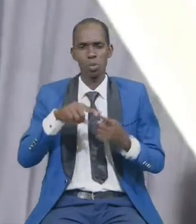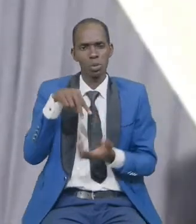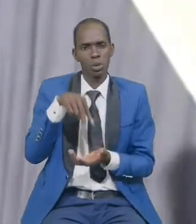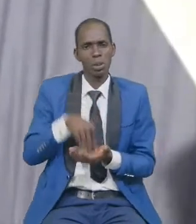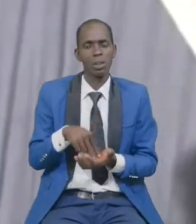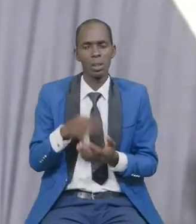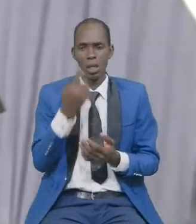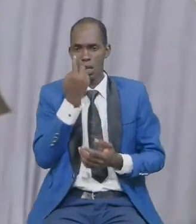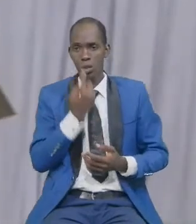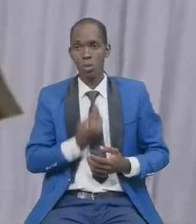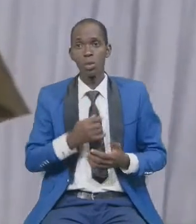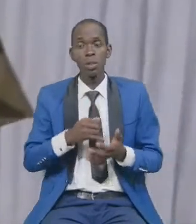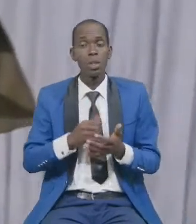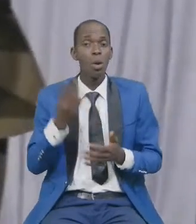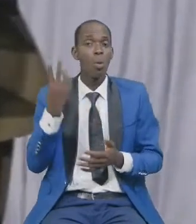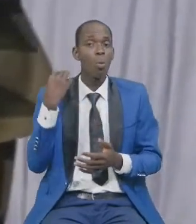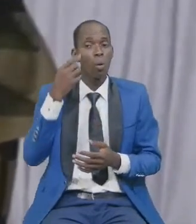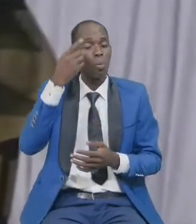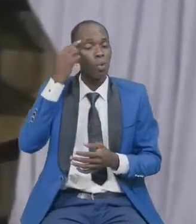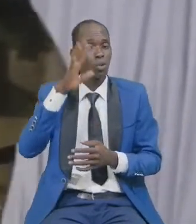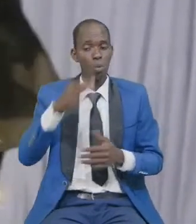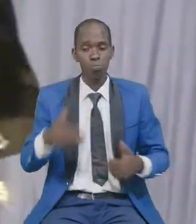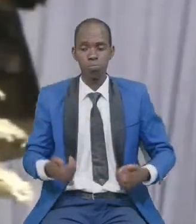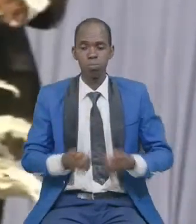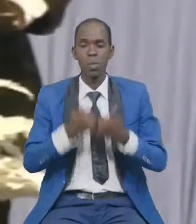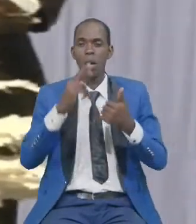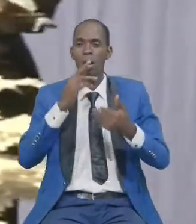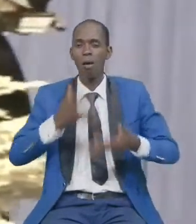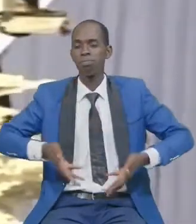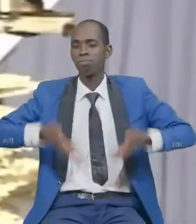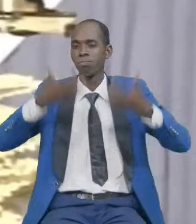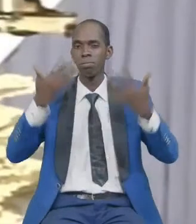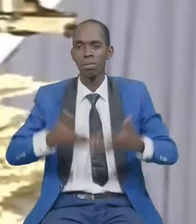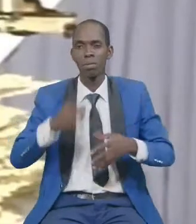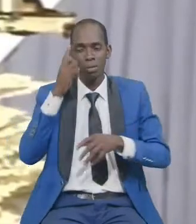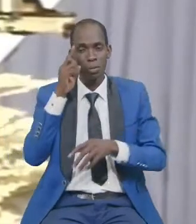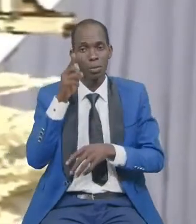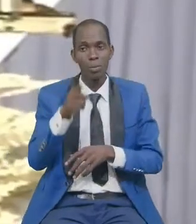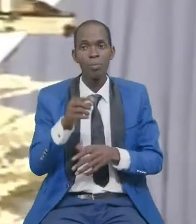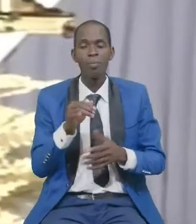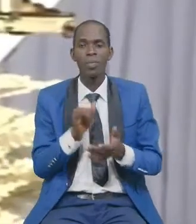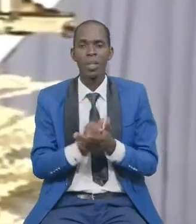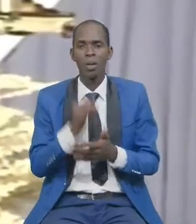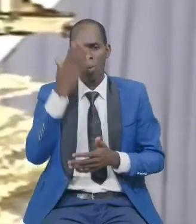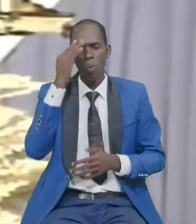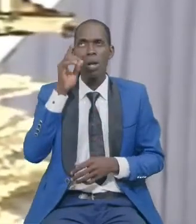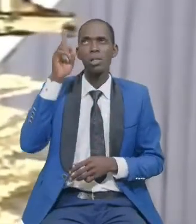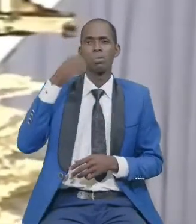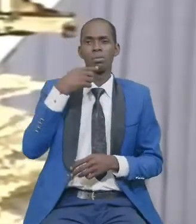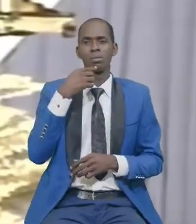because your challenges were too heavy for you that he said, I'll bear that cross for you.